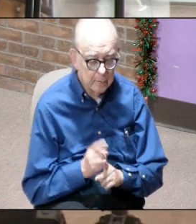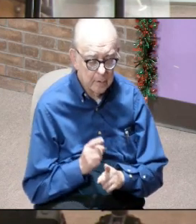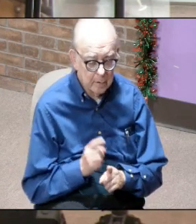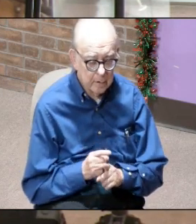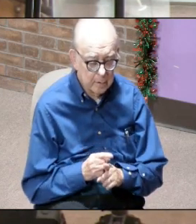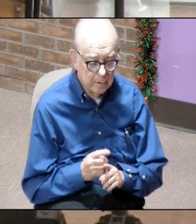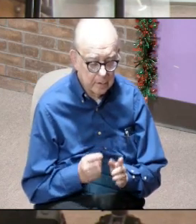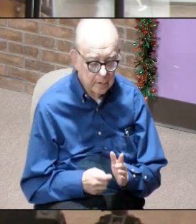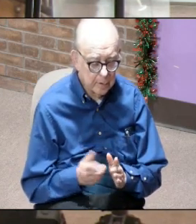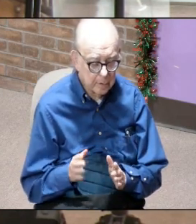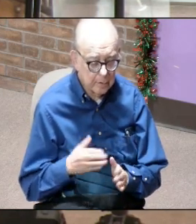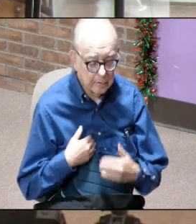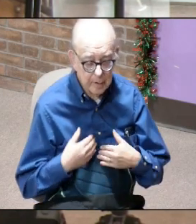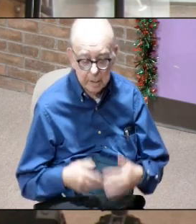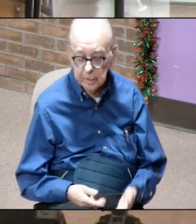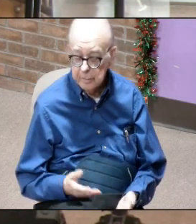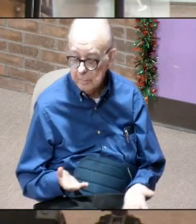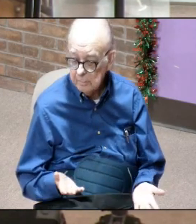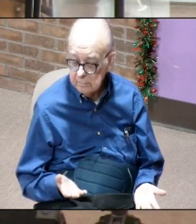of the body?